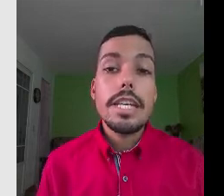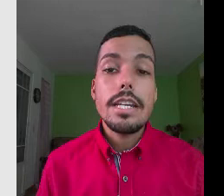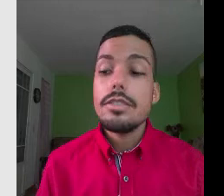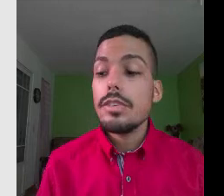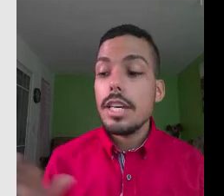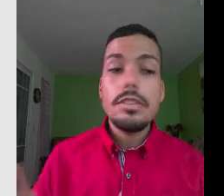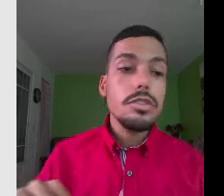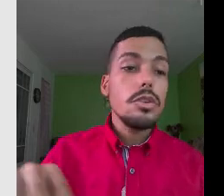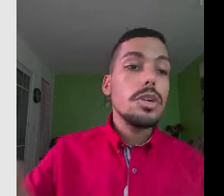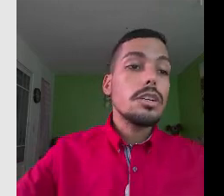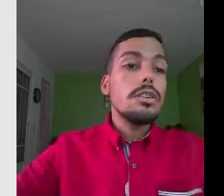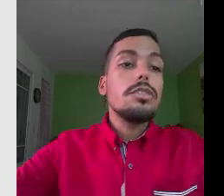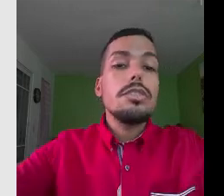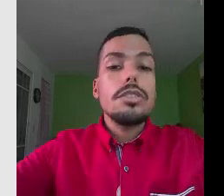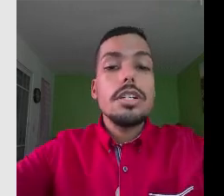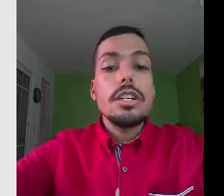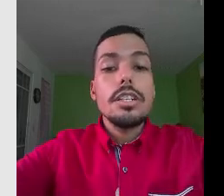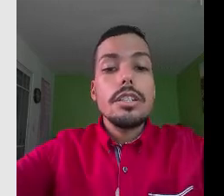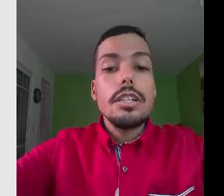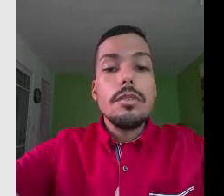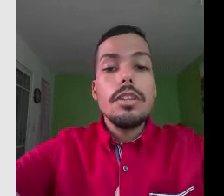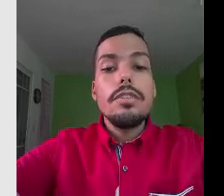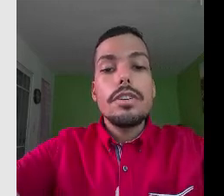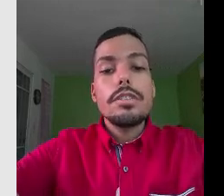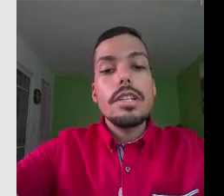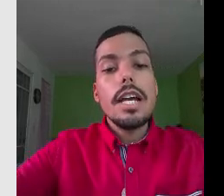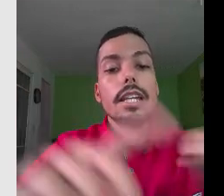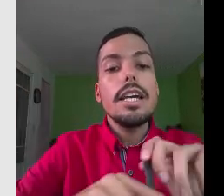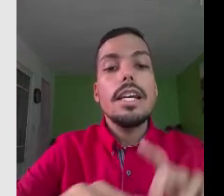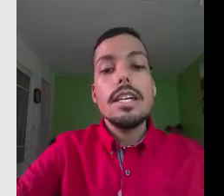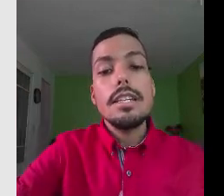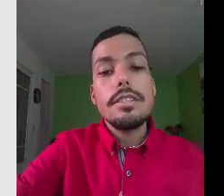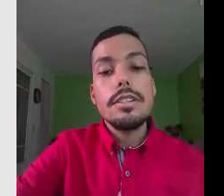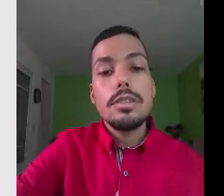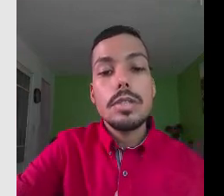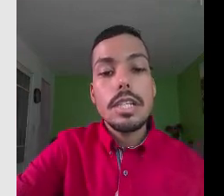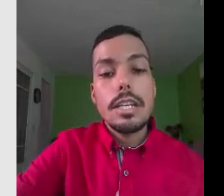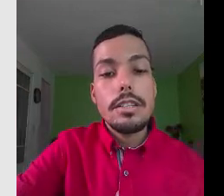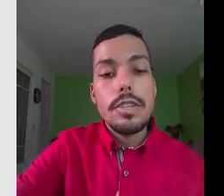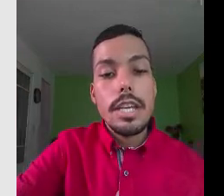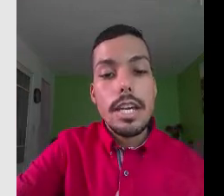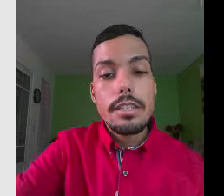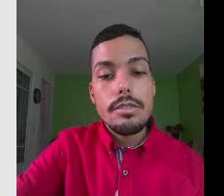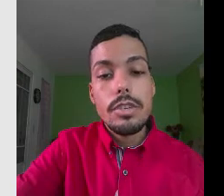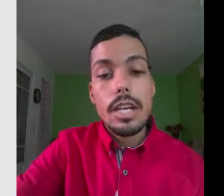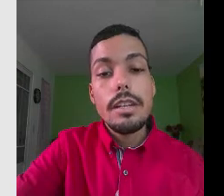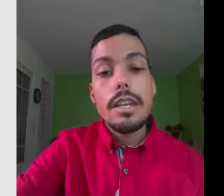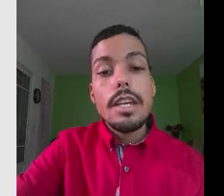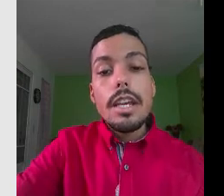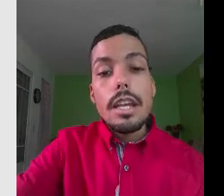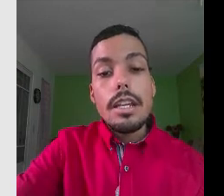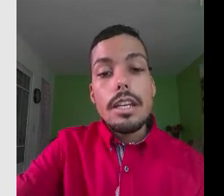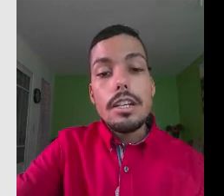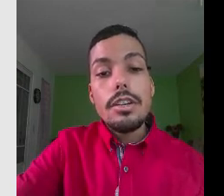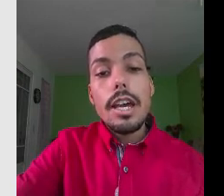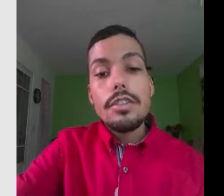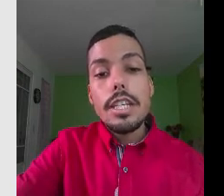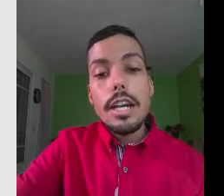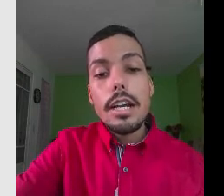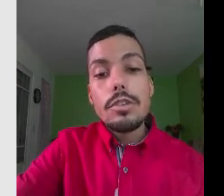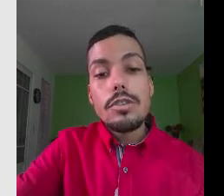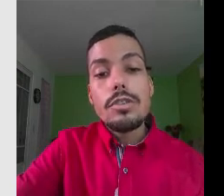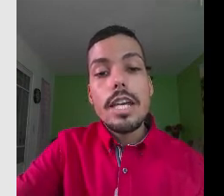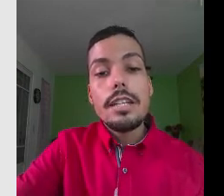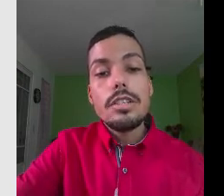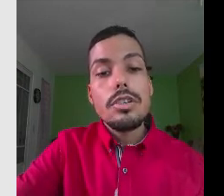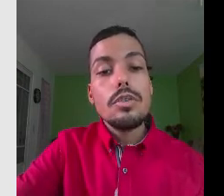in uppercase, okay? So we're going to start with the first line that is the lowercase of the X, right? And here you have